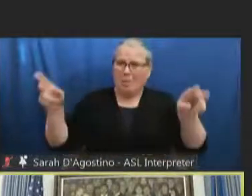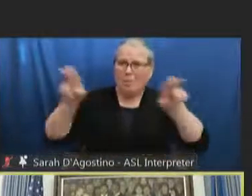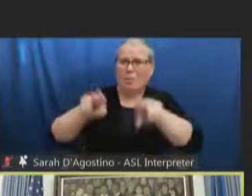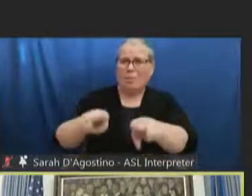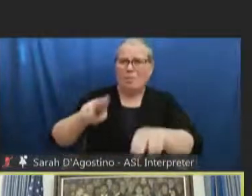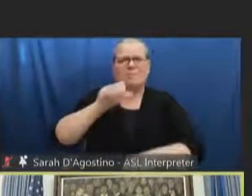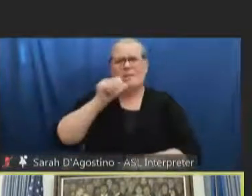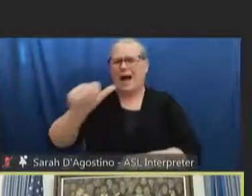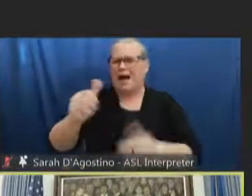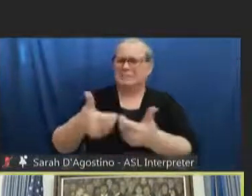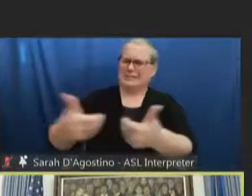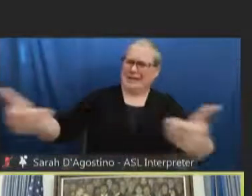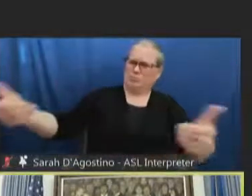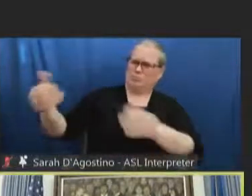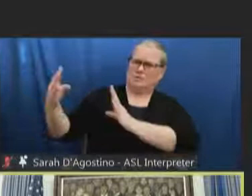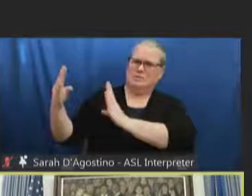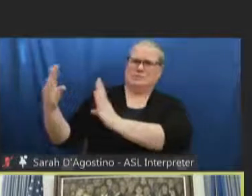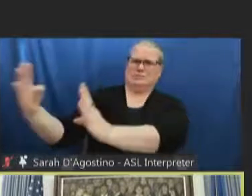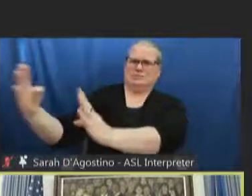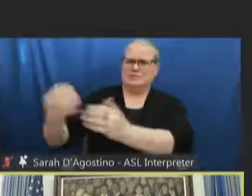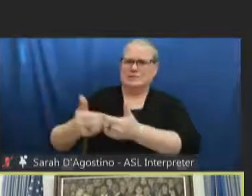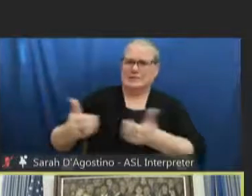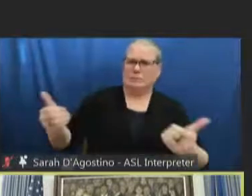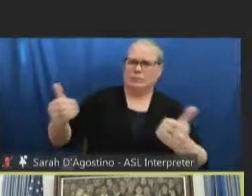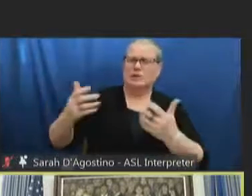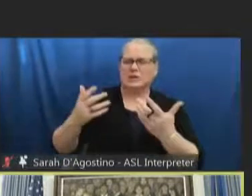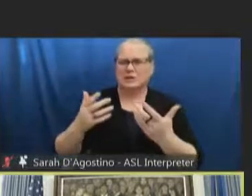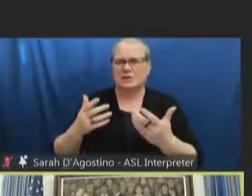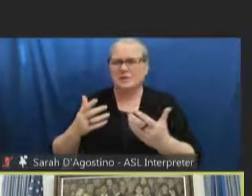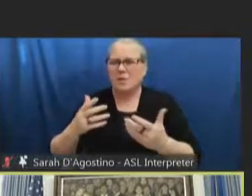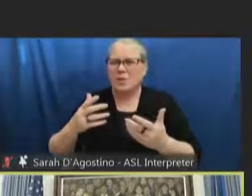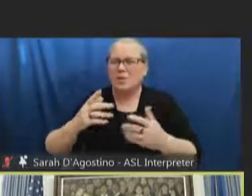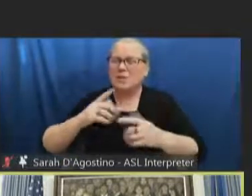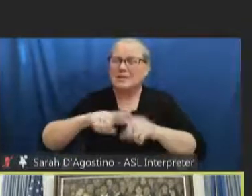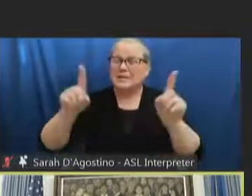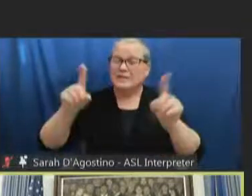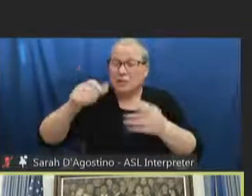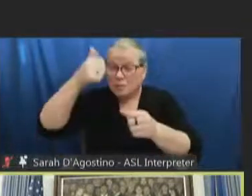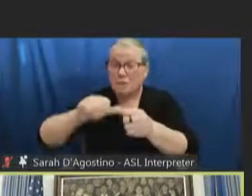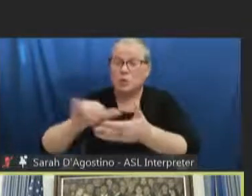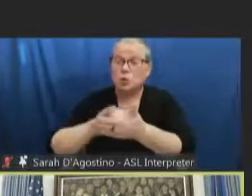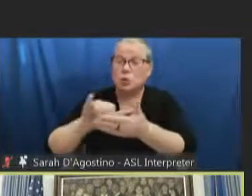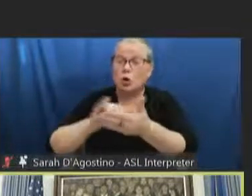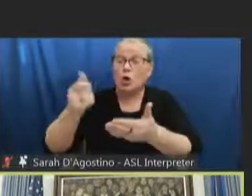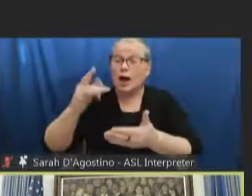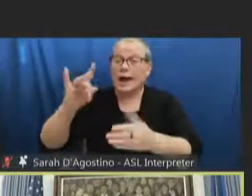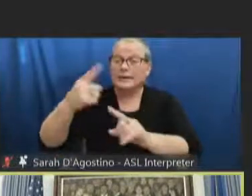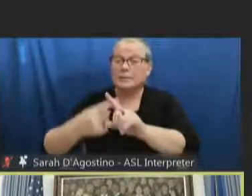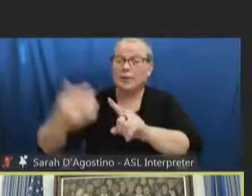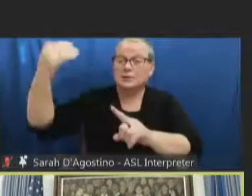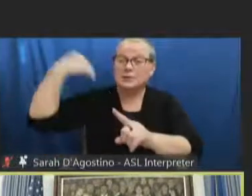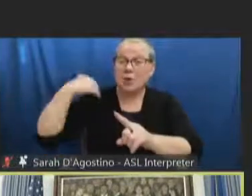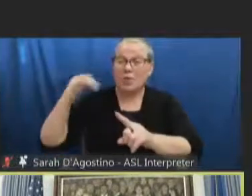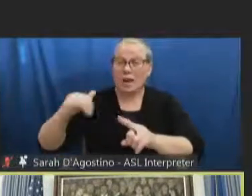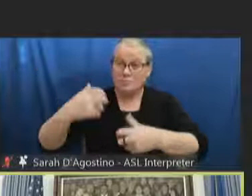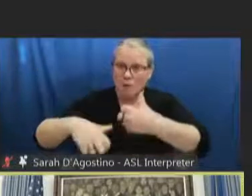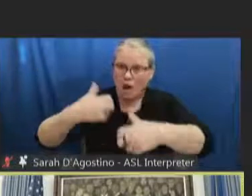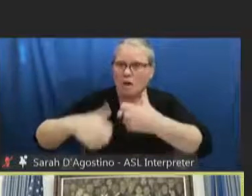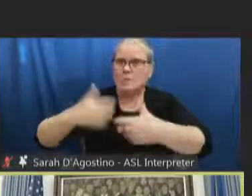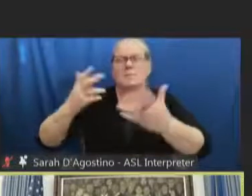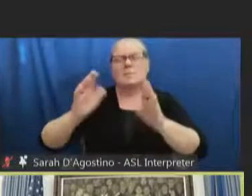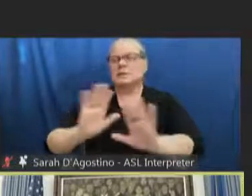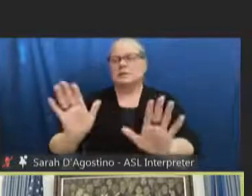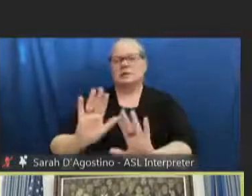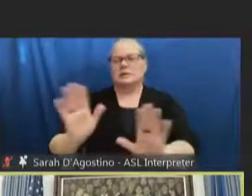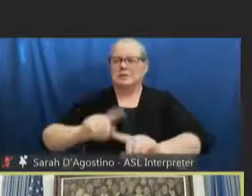and keep people safe. What's up next? Up next is testing. A